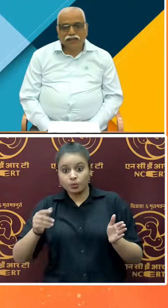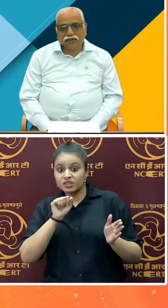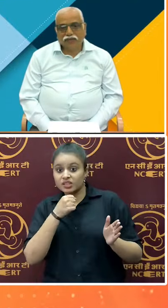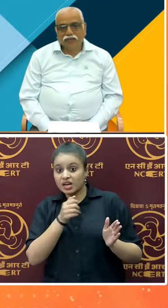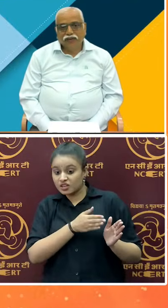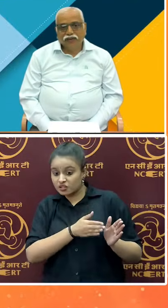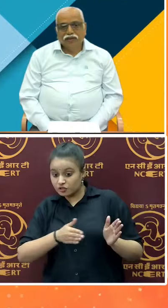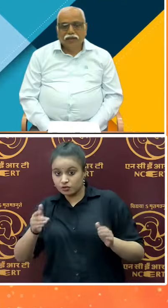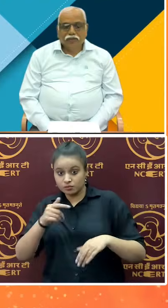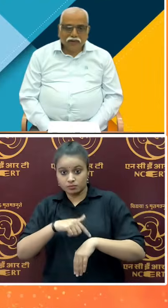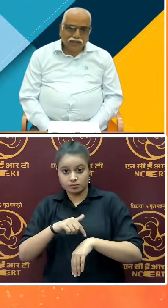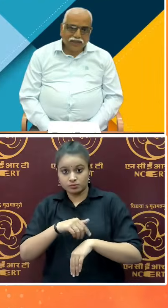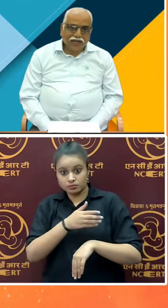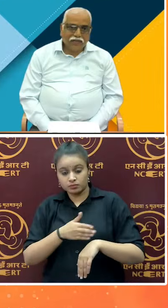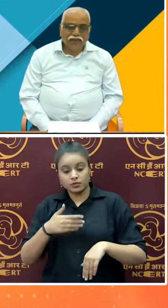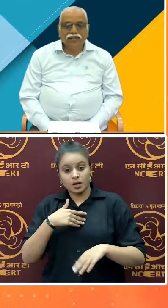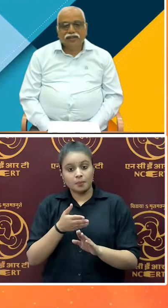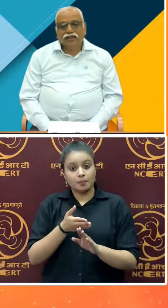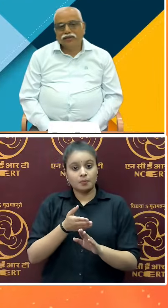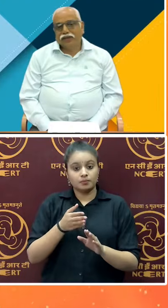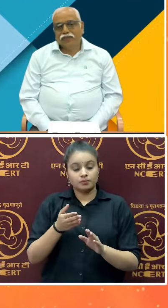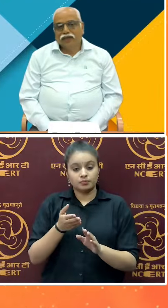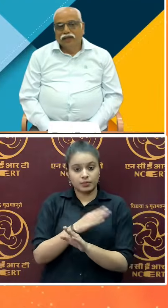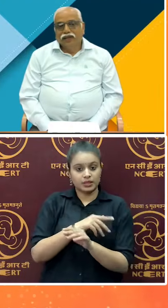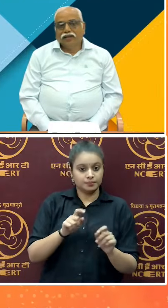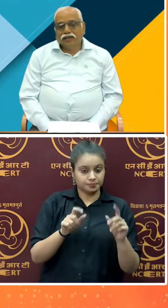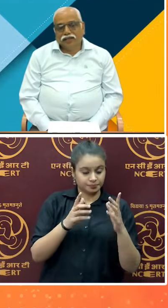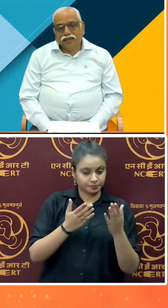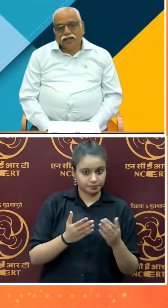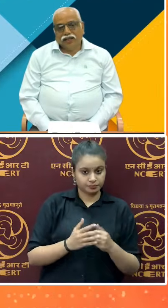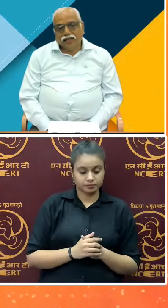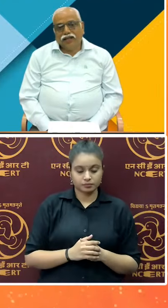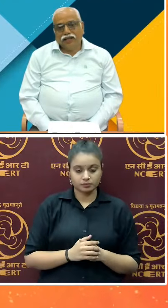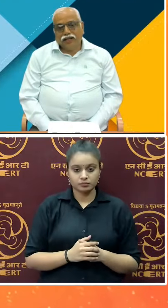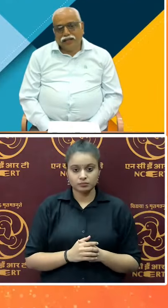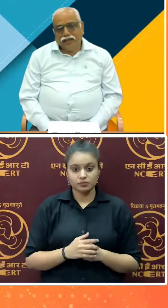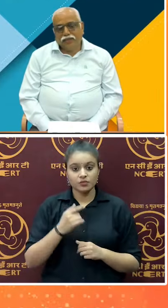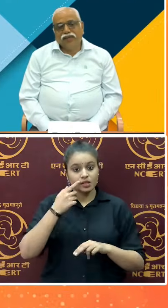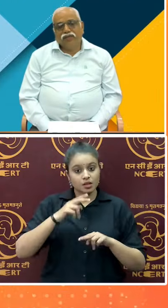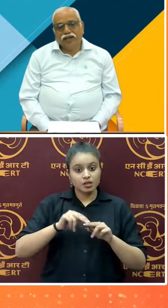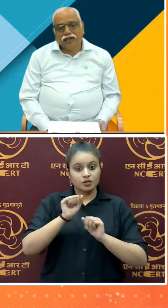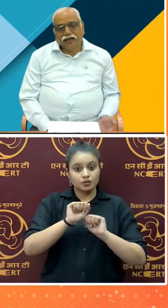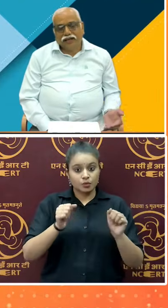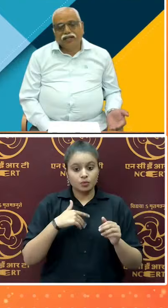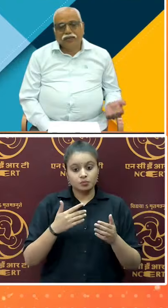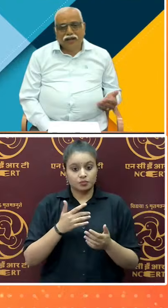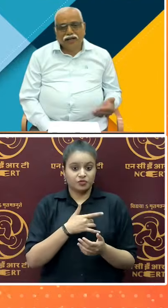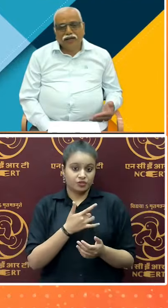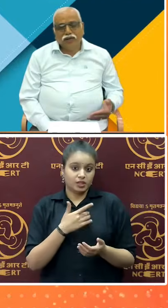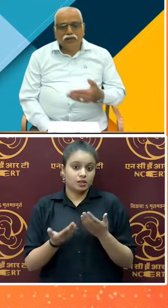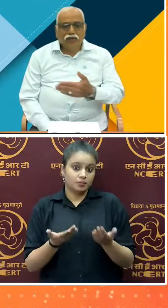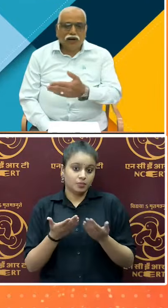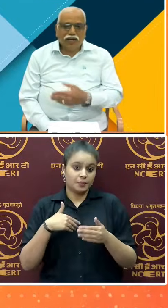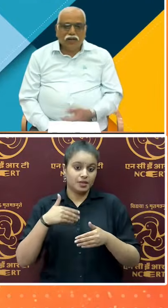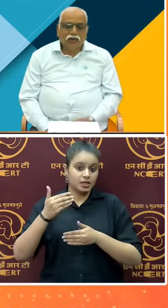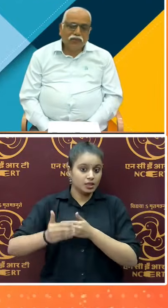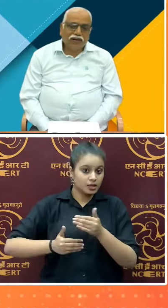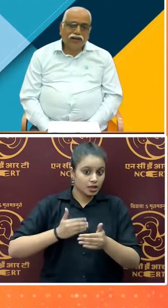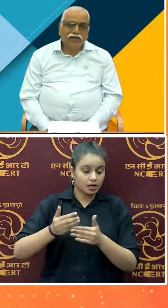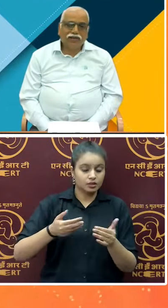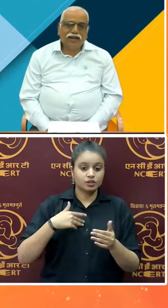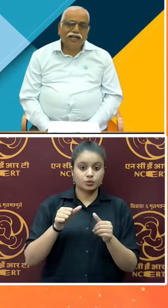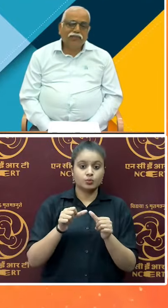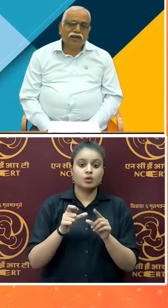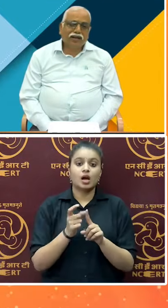period itself, okay, previous slide please, okay. So it is there, then they may feel that it may continue to adulthood